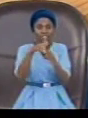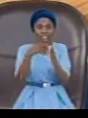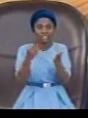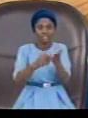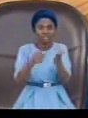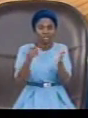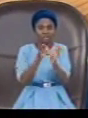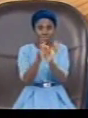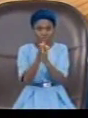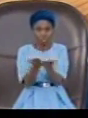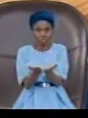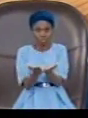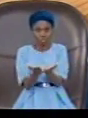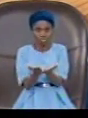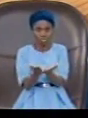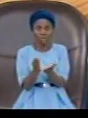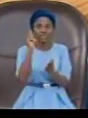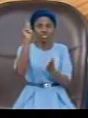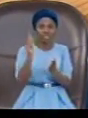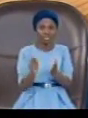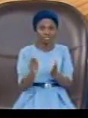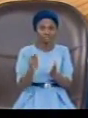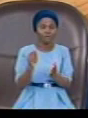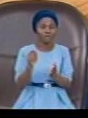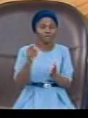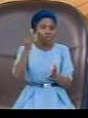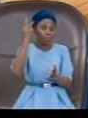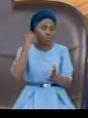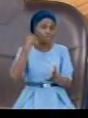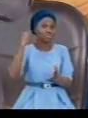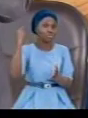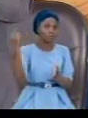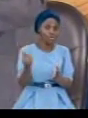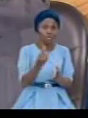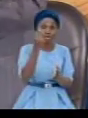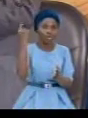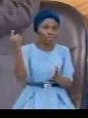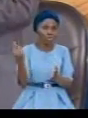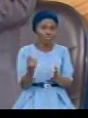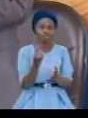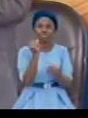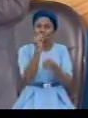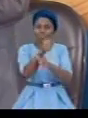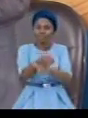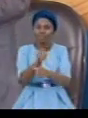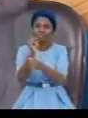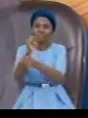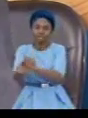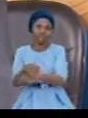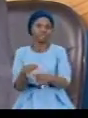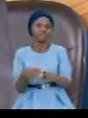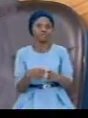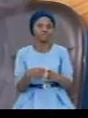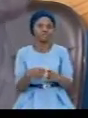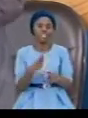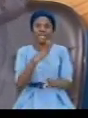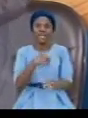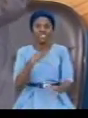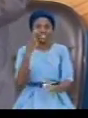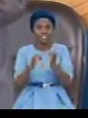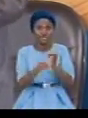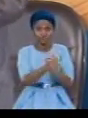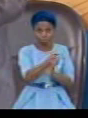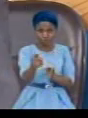Therefore, he was always overcoming. And if you'll always remember, always